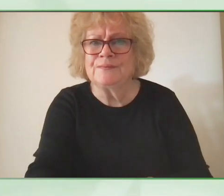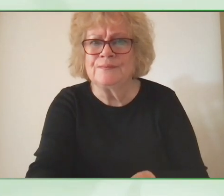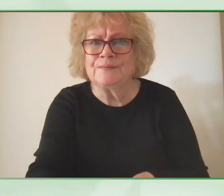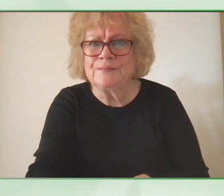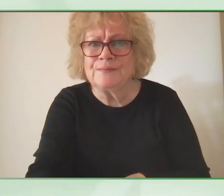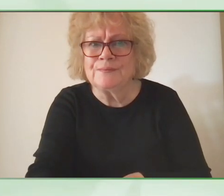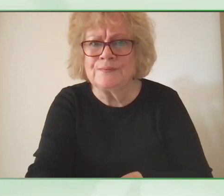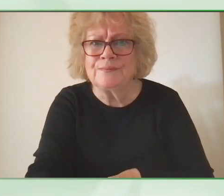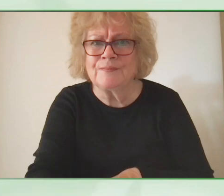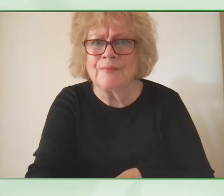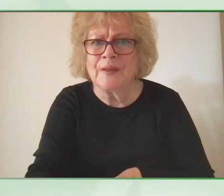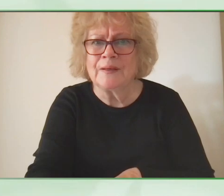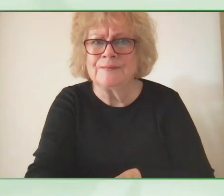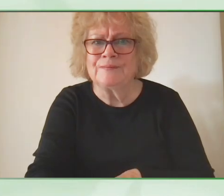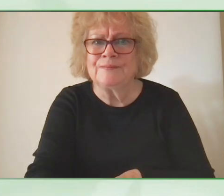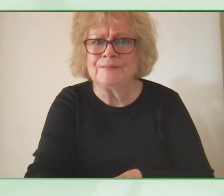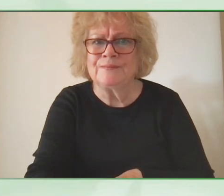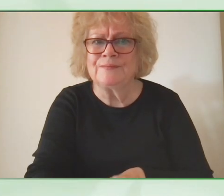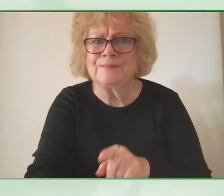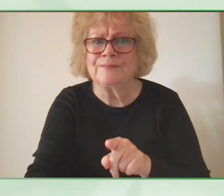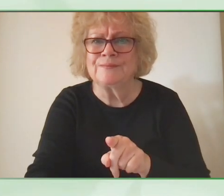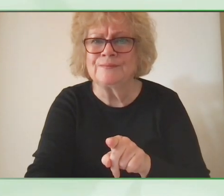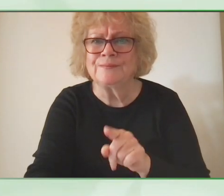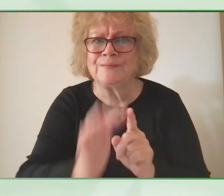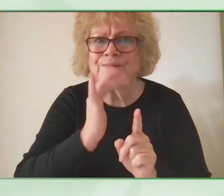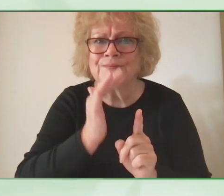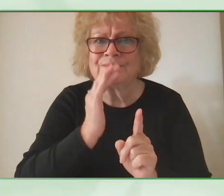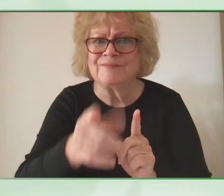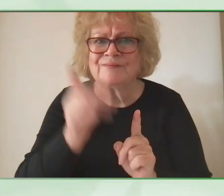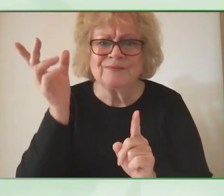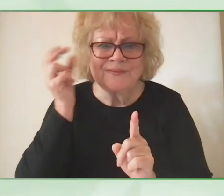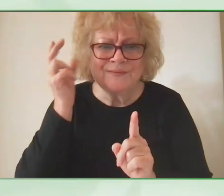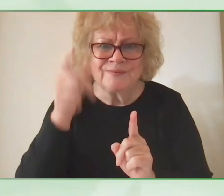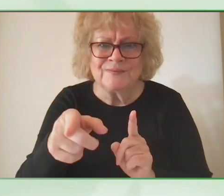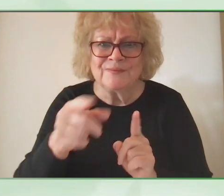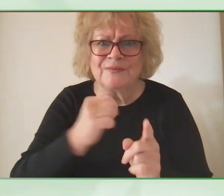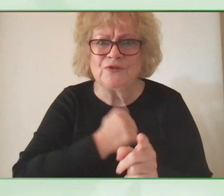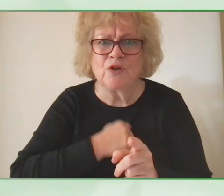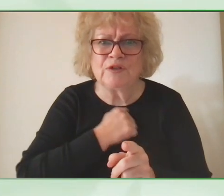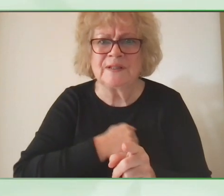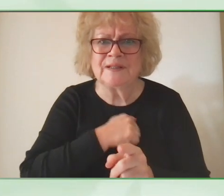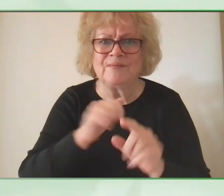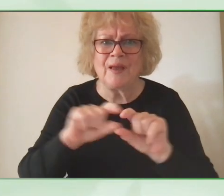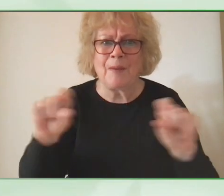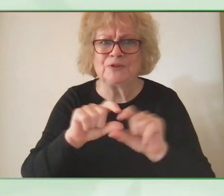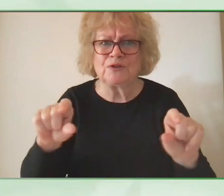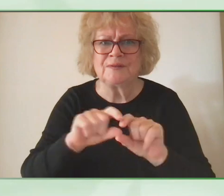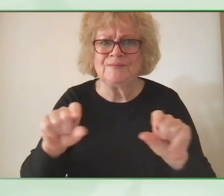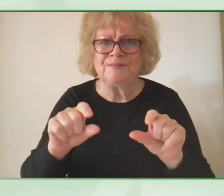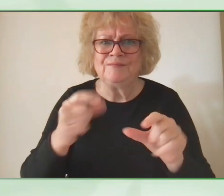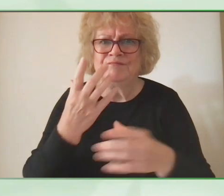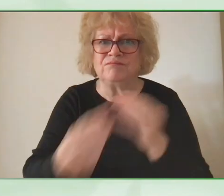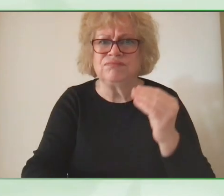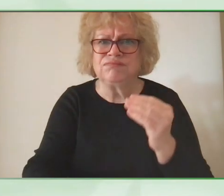the business model of our space is fundamentally flawed. And especially when we protect the IP, we